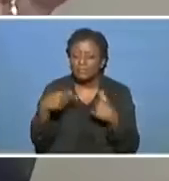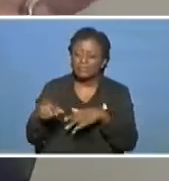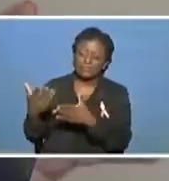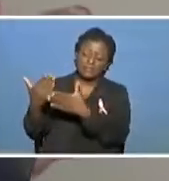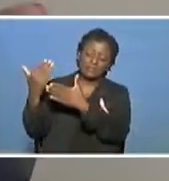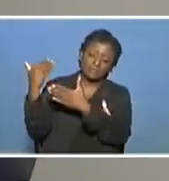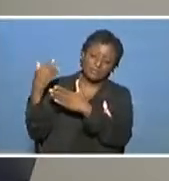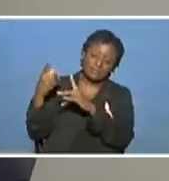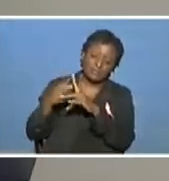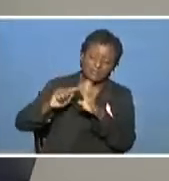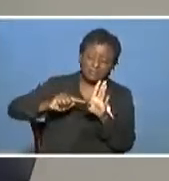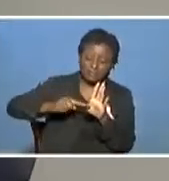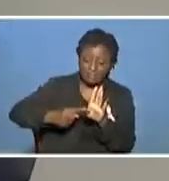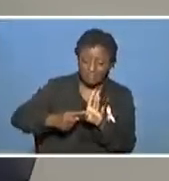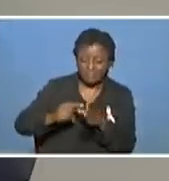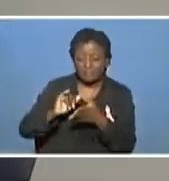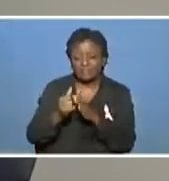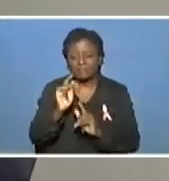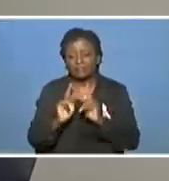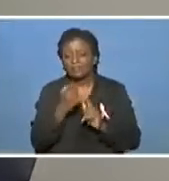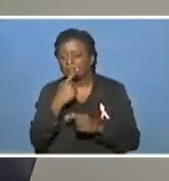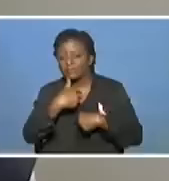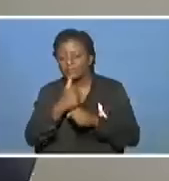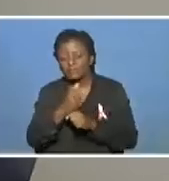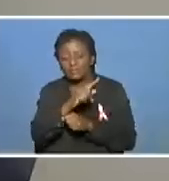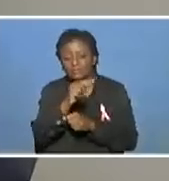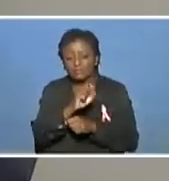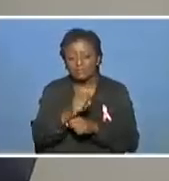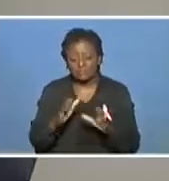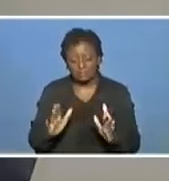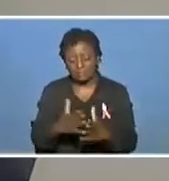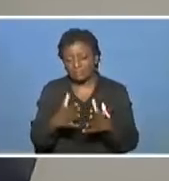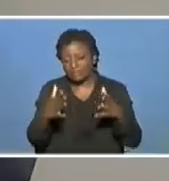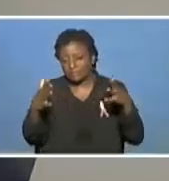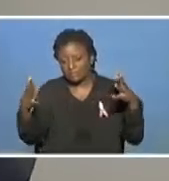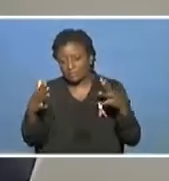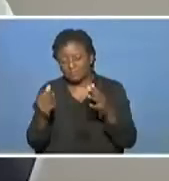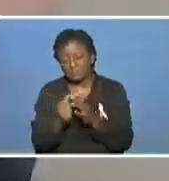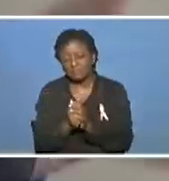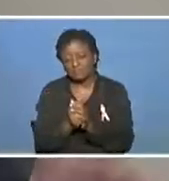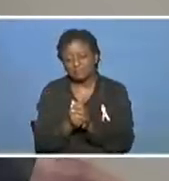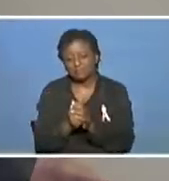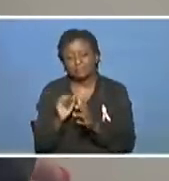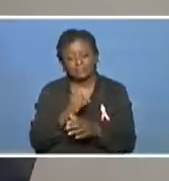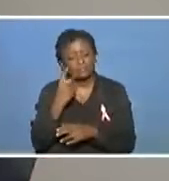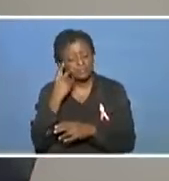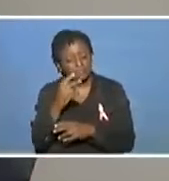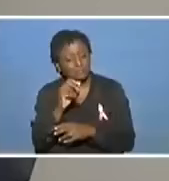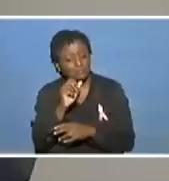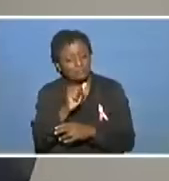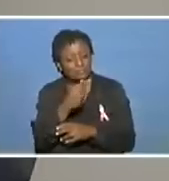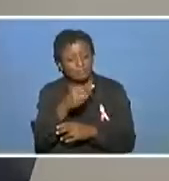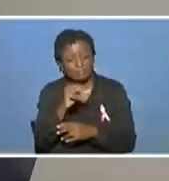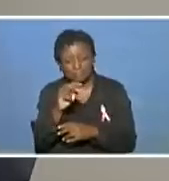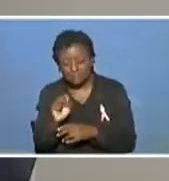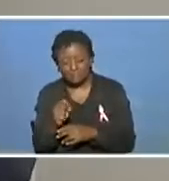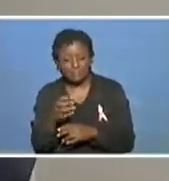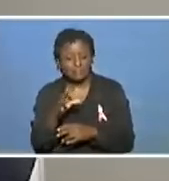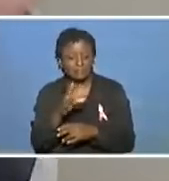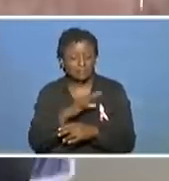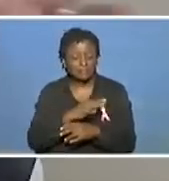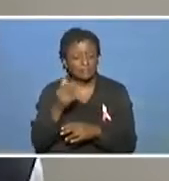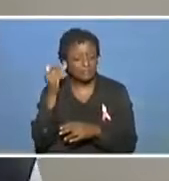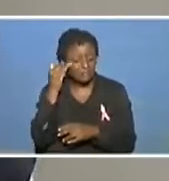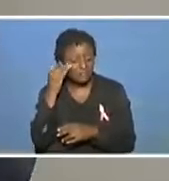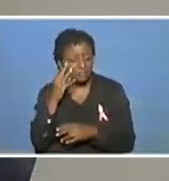to the foundation, those people that made ZNS great. I saw Agnes Ferguson, and I know Michelle